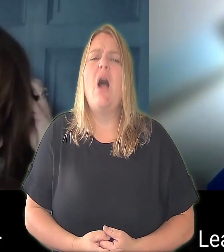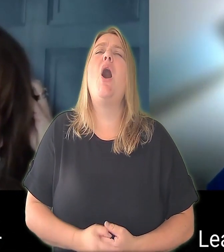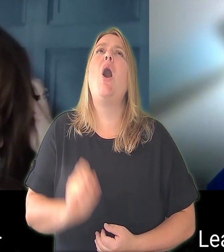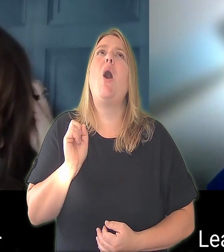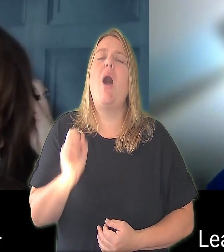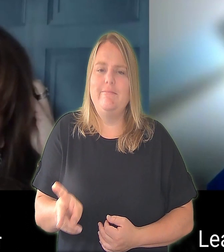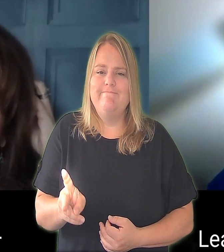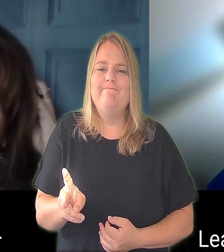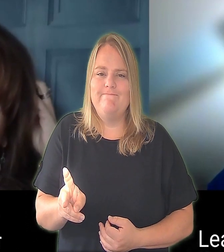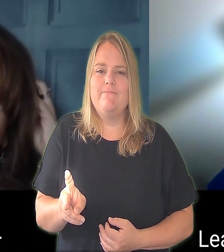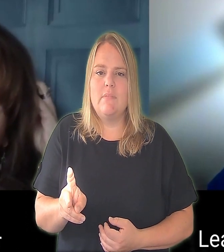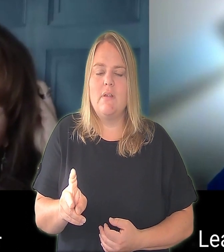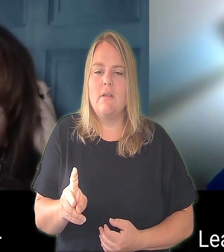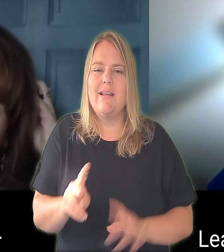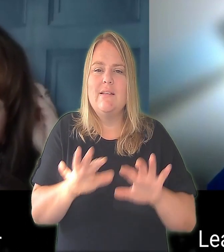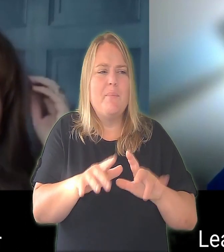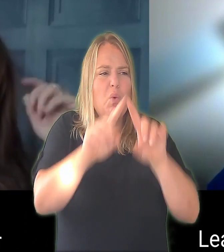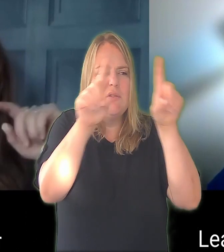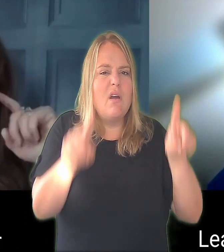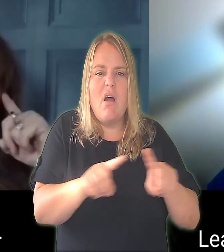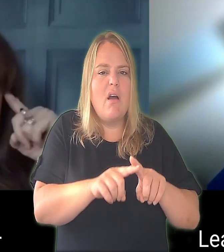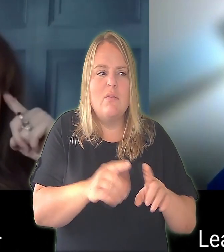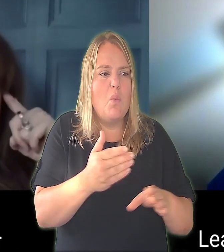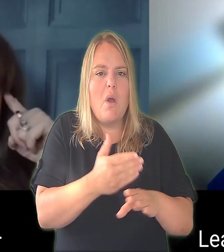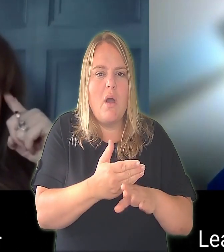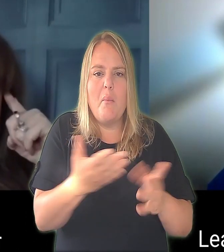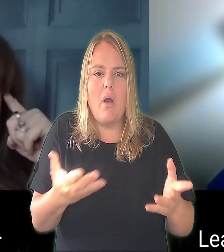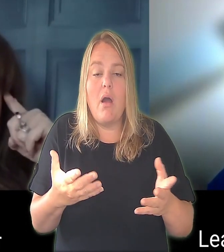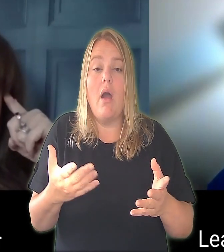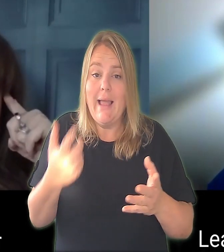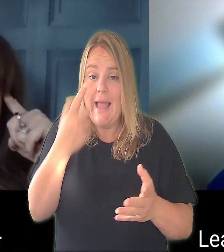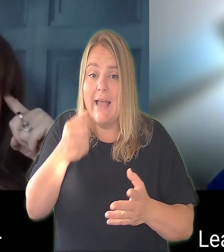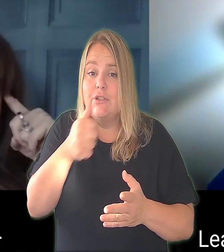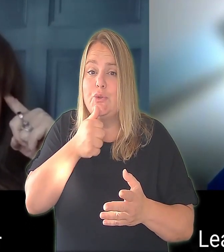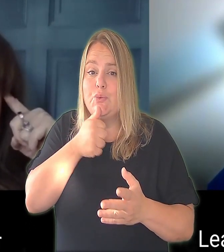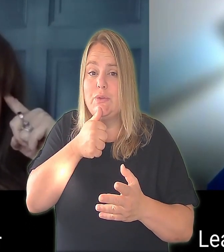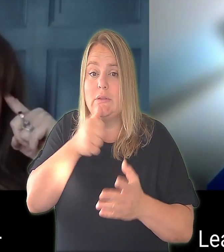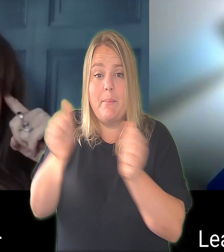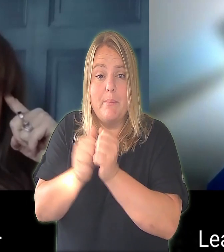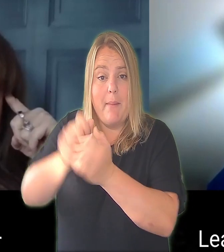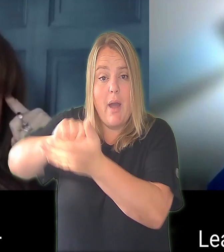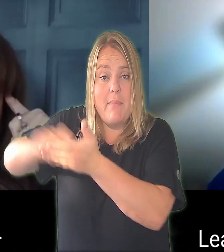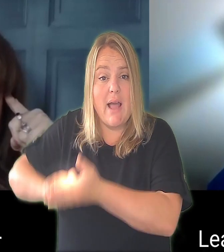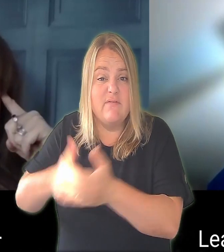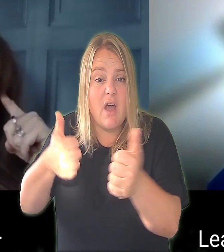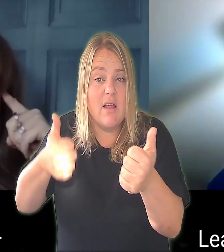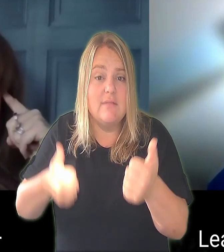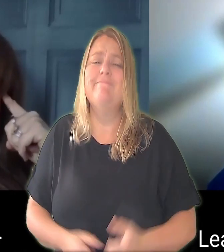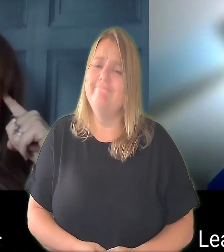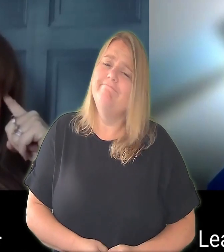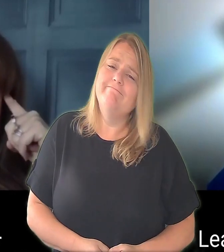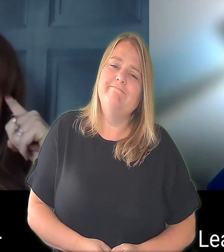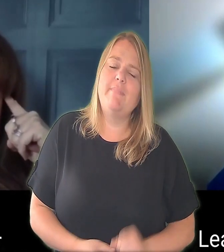those boxes things. That was a bit much for me. I couldn't write in those boxes, so I've just written out longhand in my notebook. But